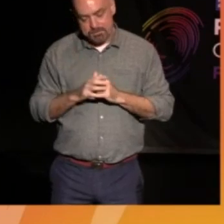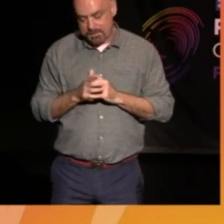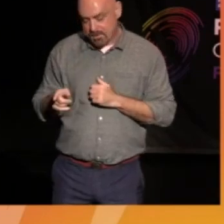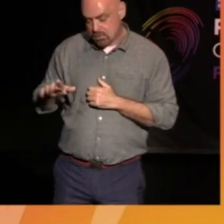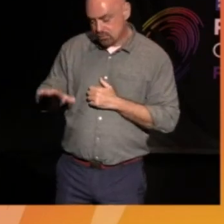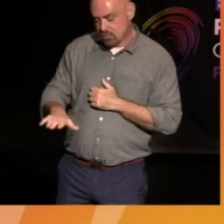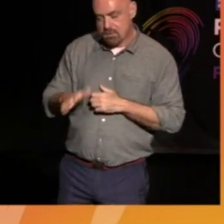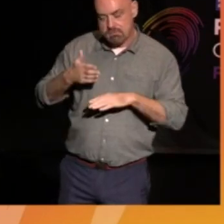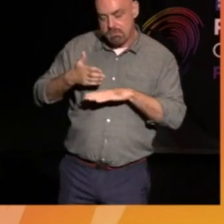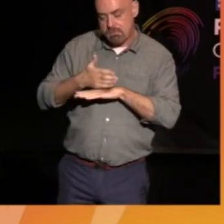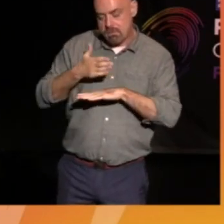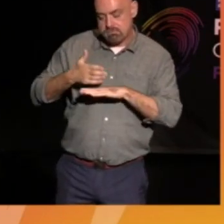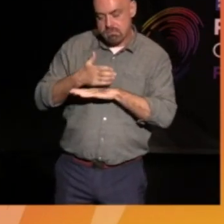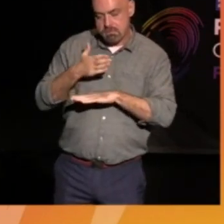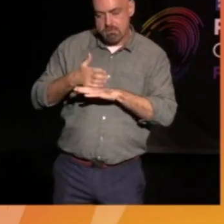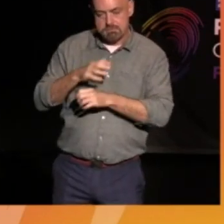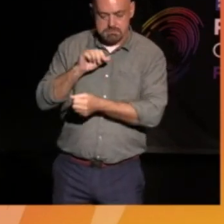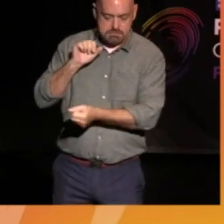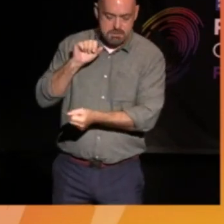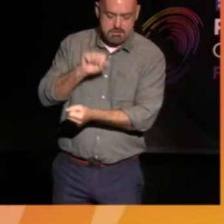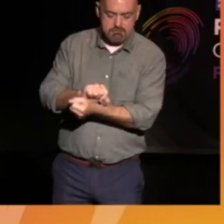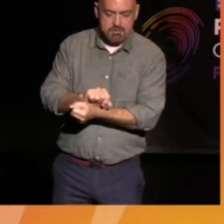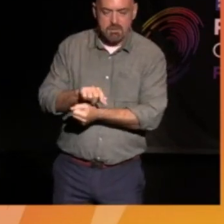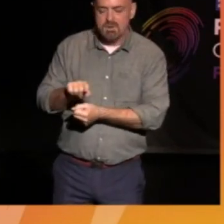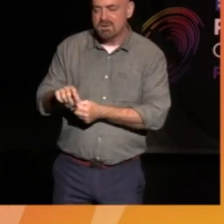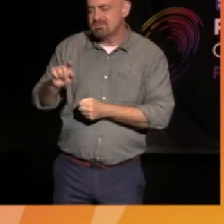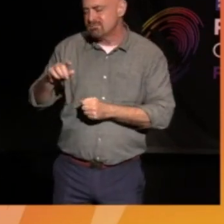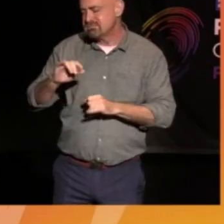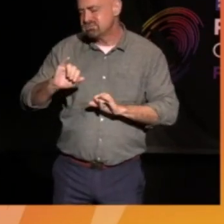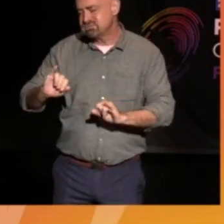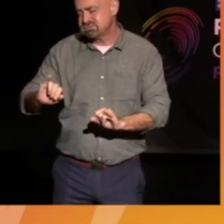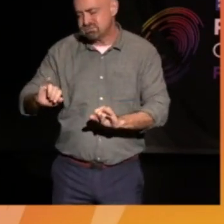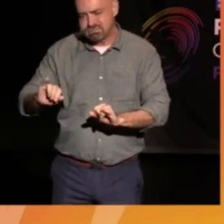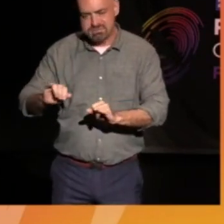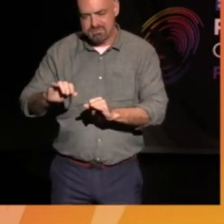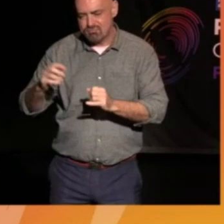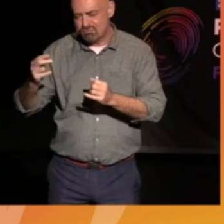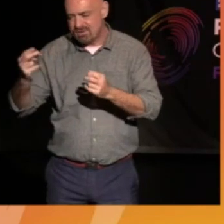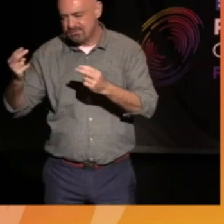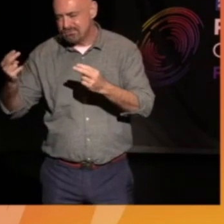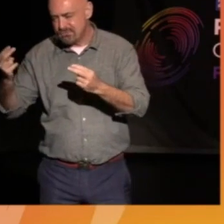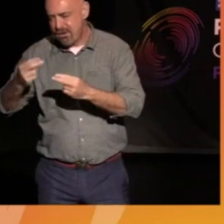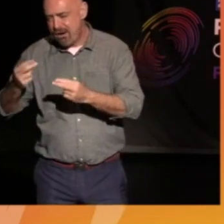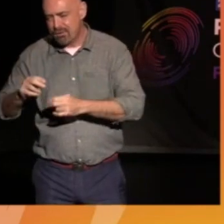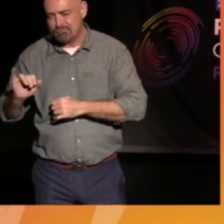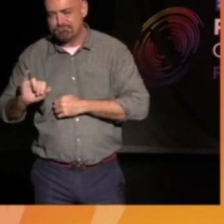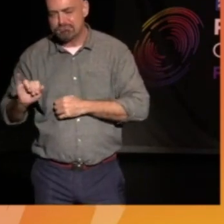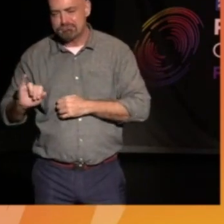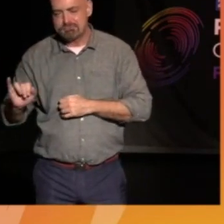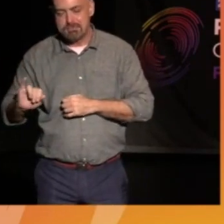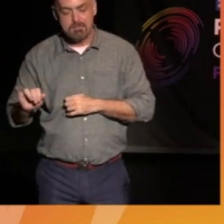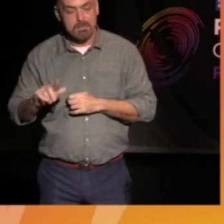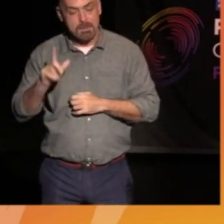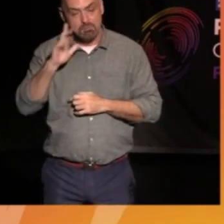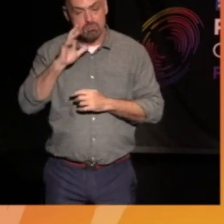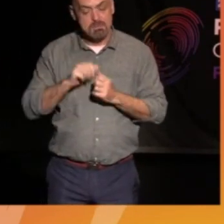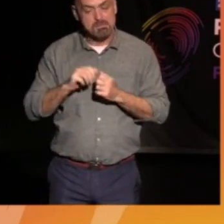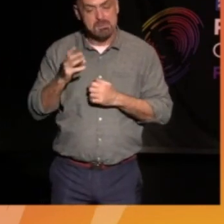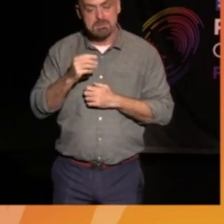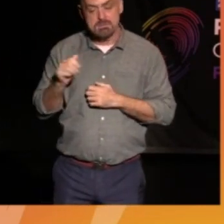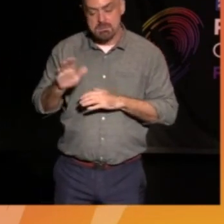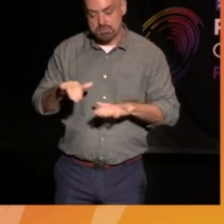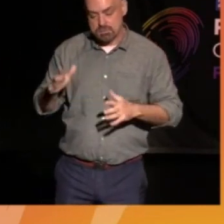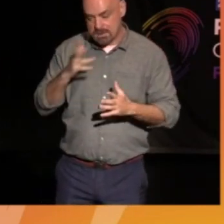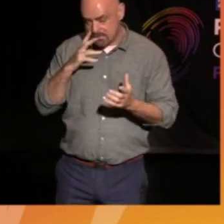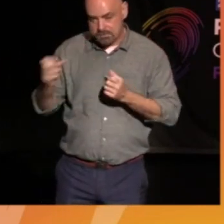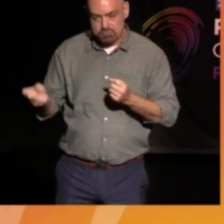child slavery is at the darkest end of what we're talking about, and of course don't forget that children can also be trafficked